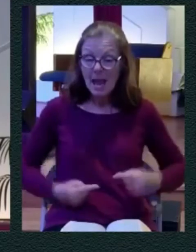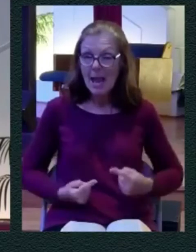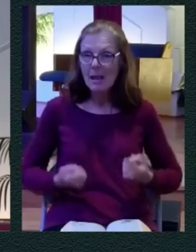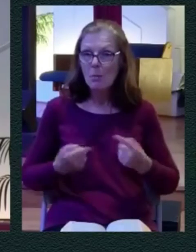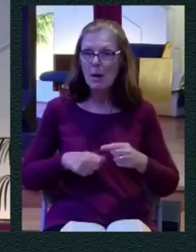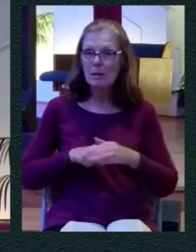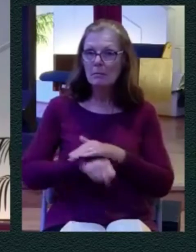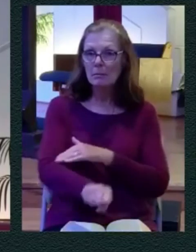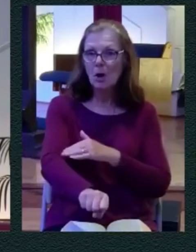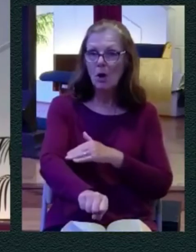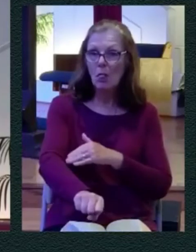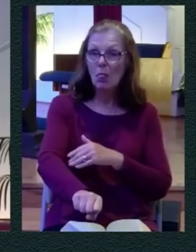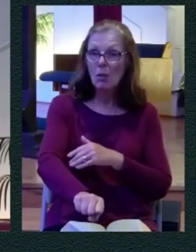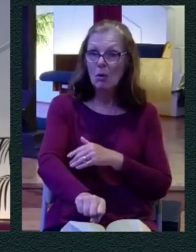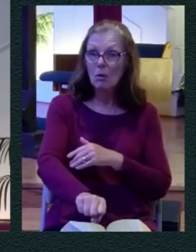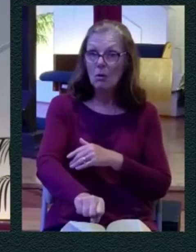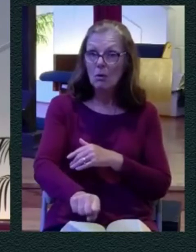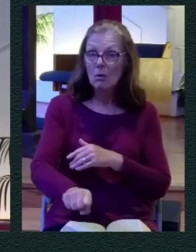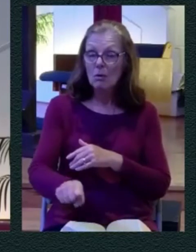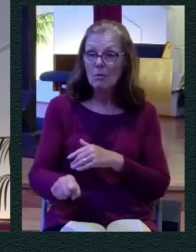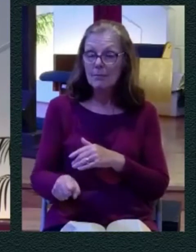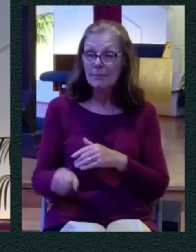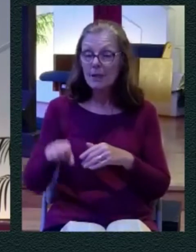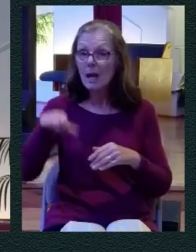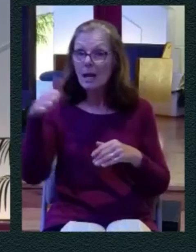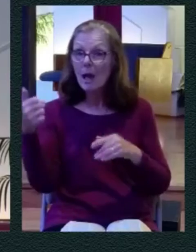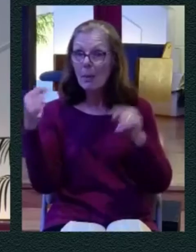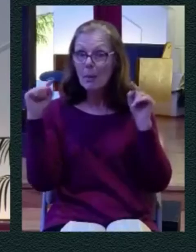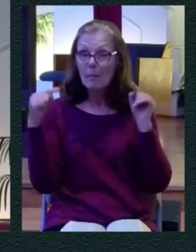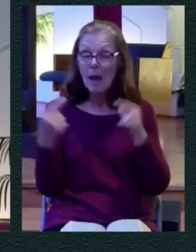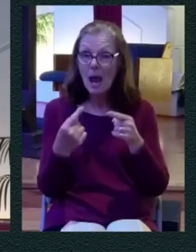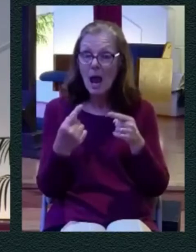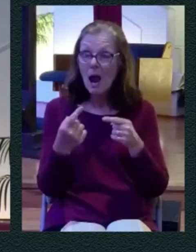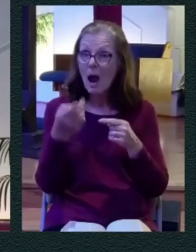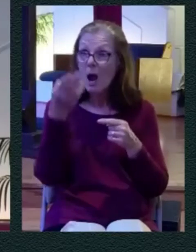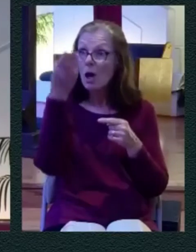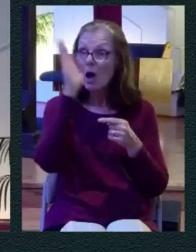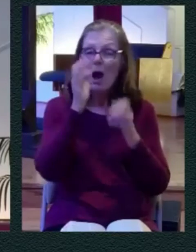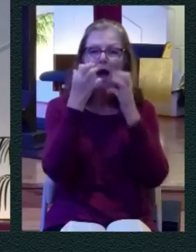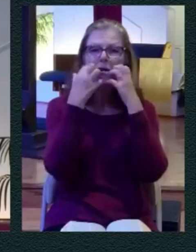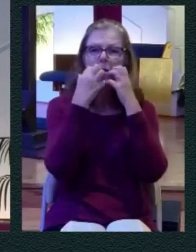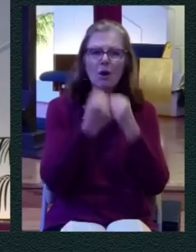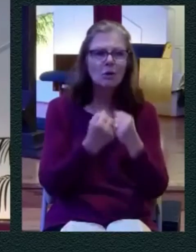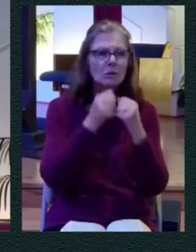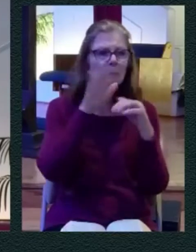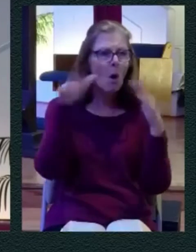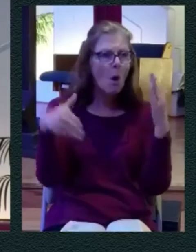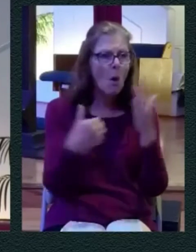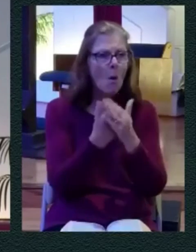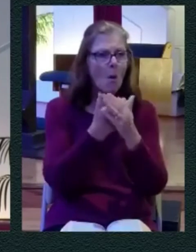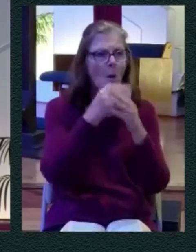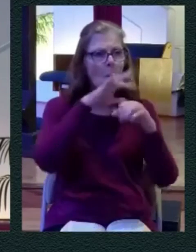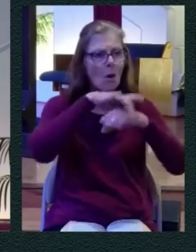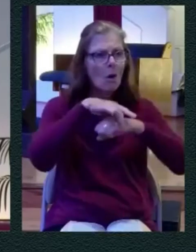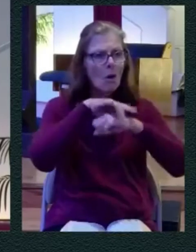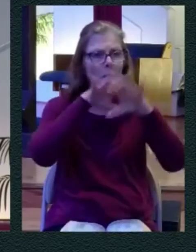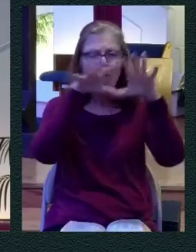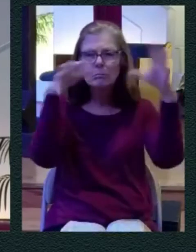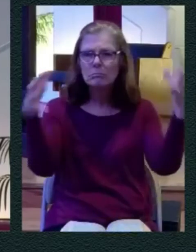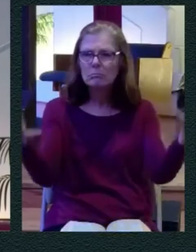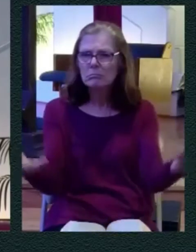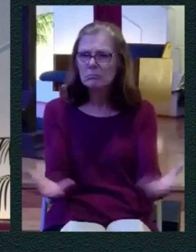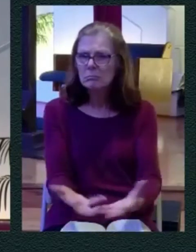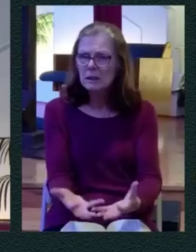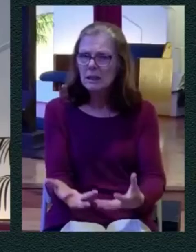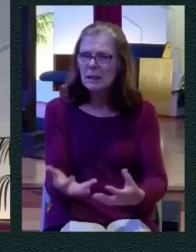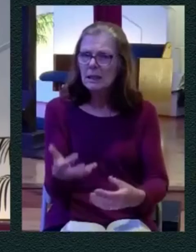And so we have another source of pain. God has cursed the whole planet in a certain kind of way, in such a way that